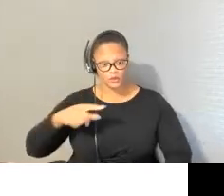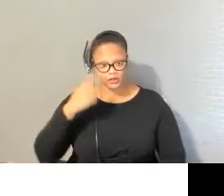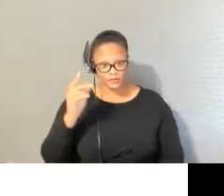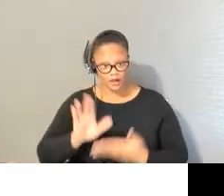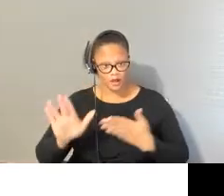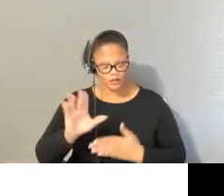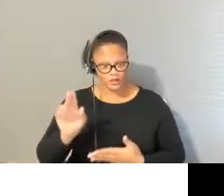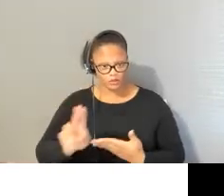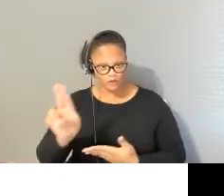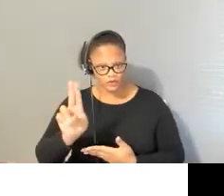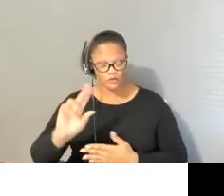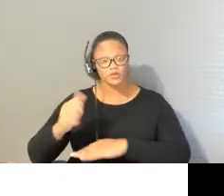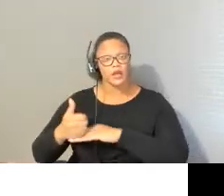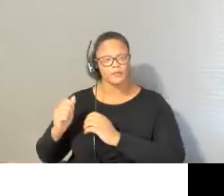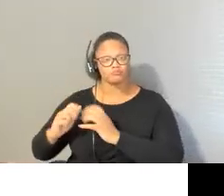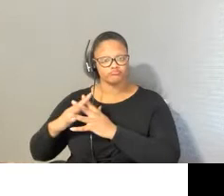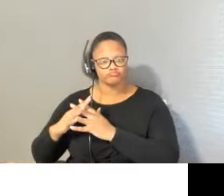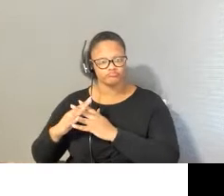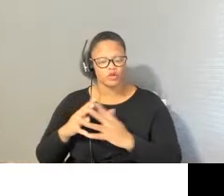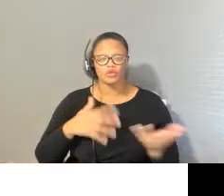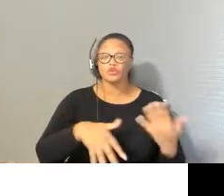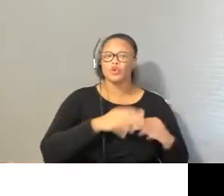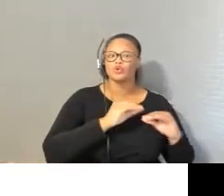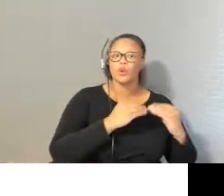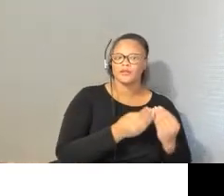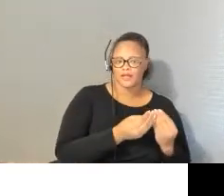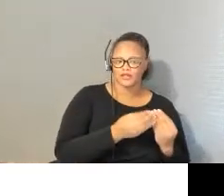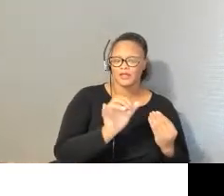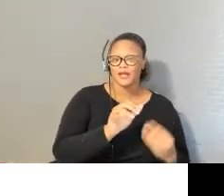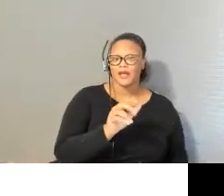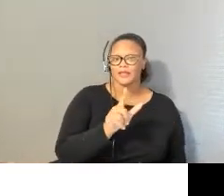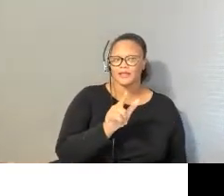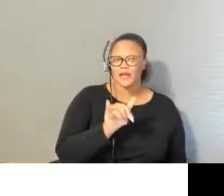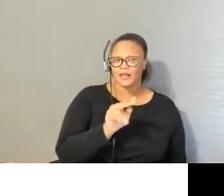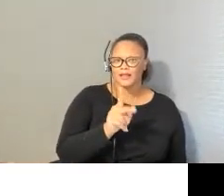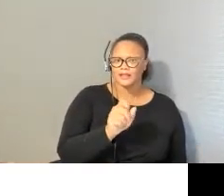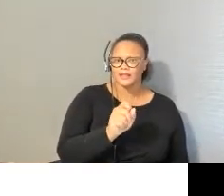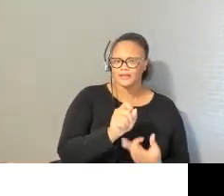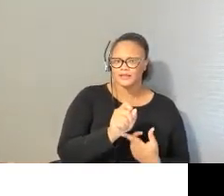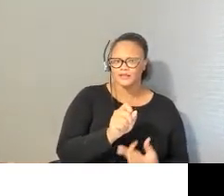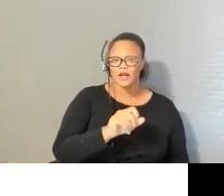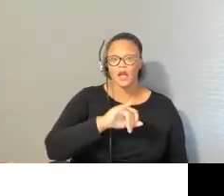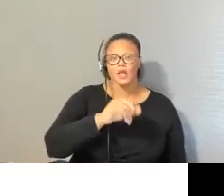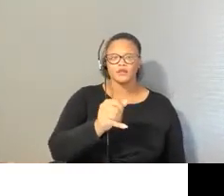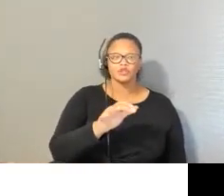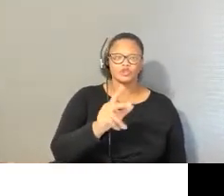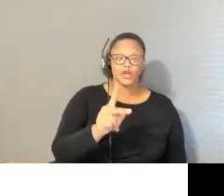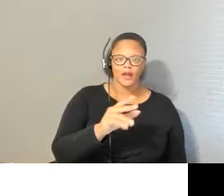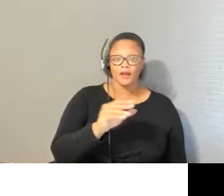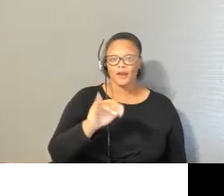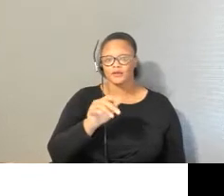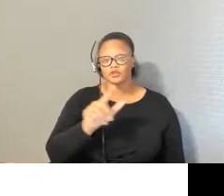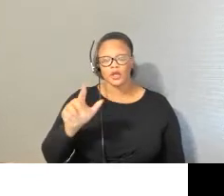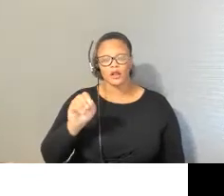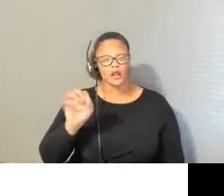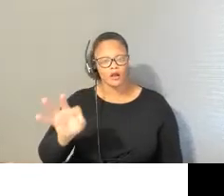universities, they were established. Social organizations were established, like the Links, the Jack and Jill of America, all of